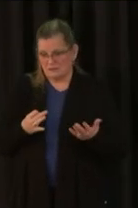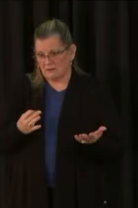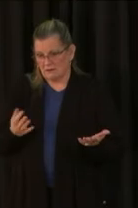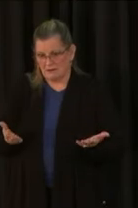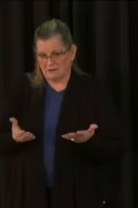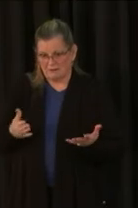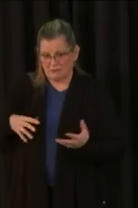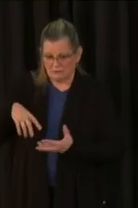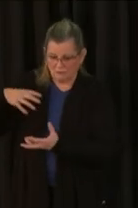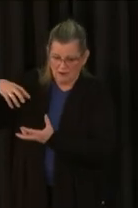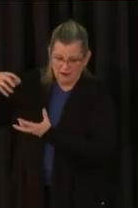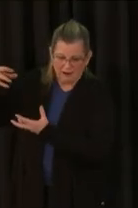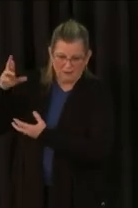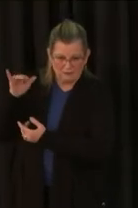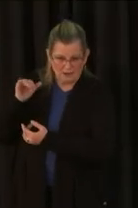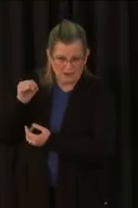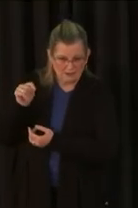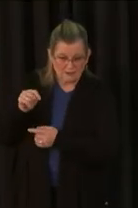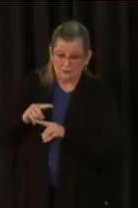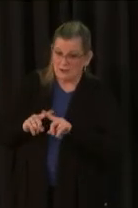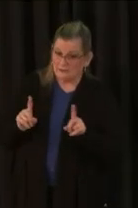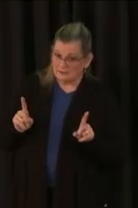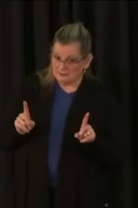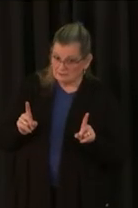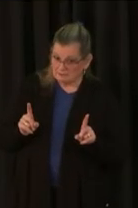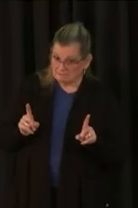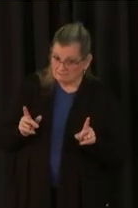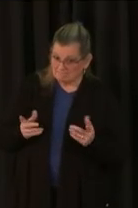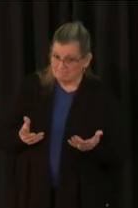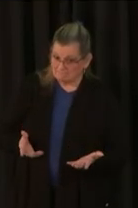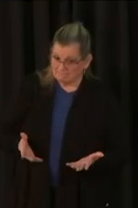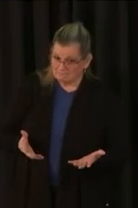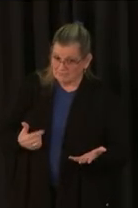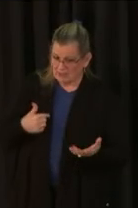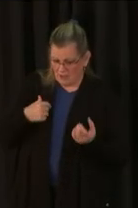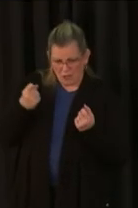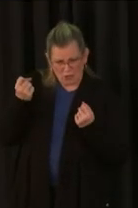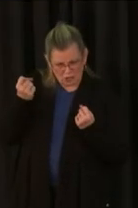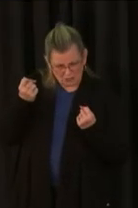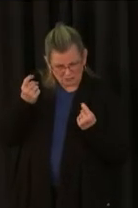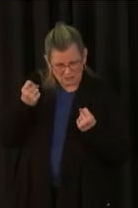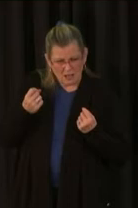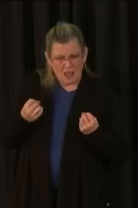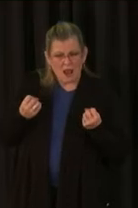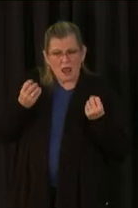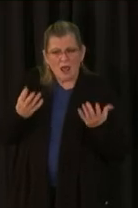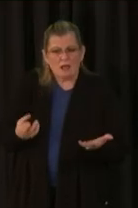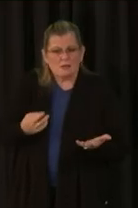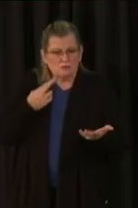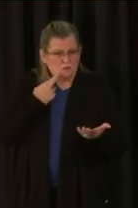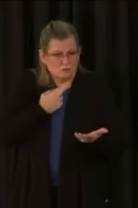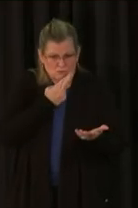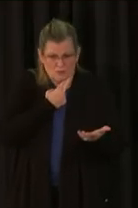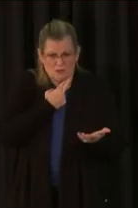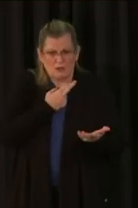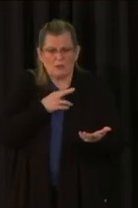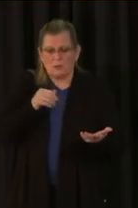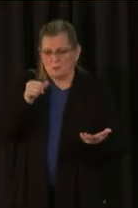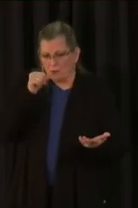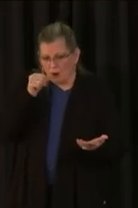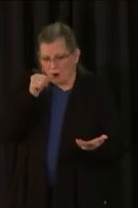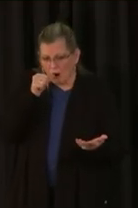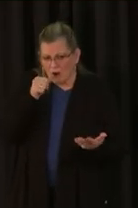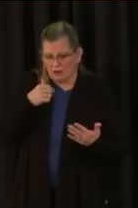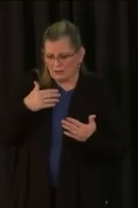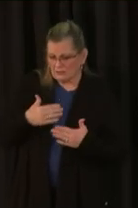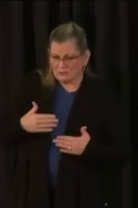spike. And so now we're doing outdoor only. For a lot of restaurants and bars and entertainment